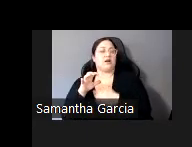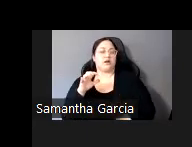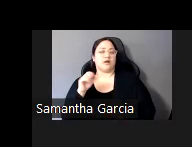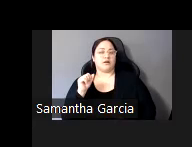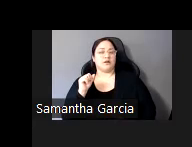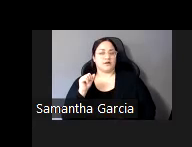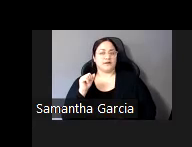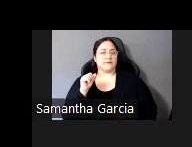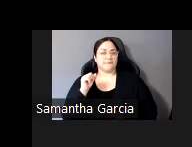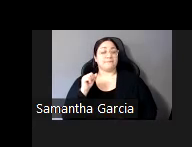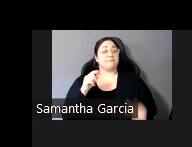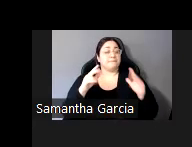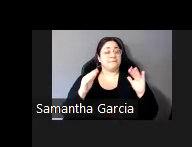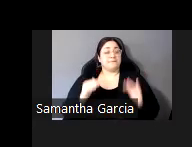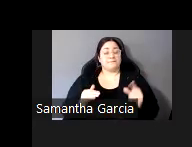Okay, next slide, John.